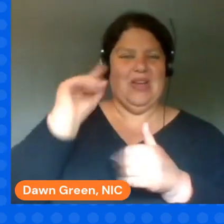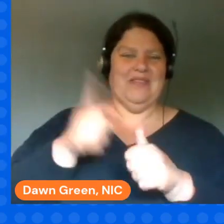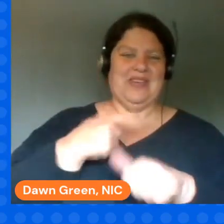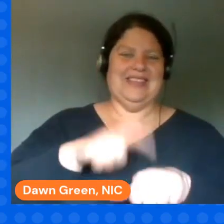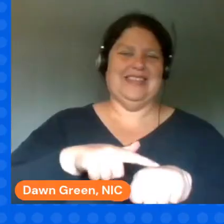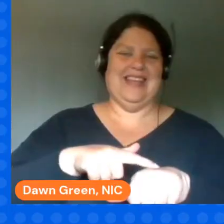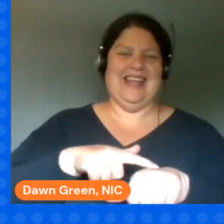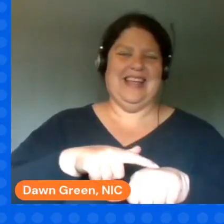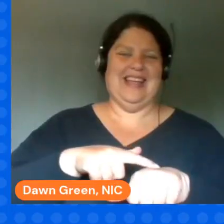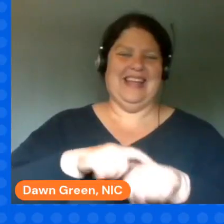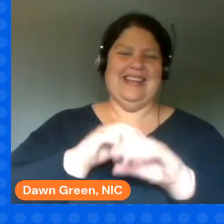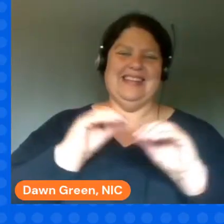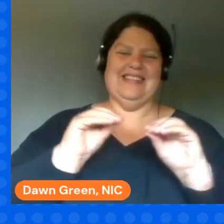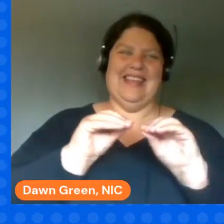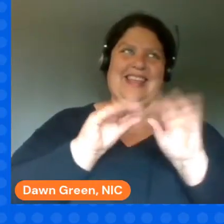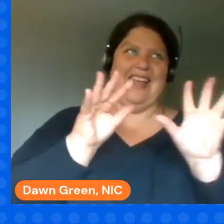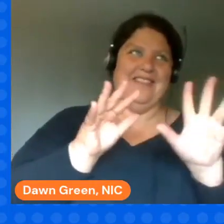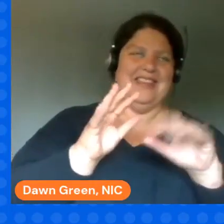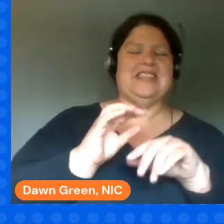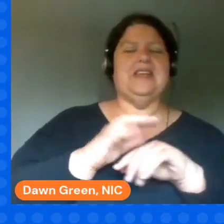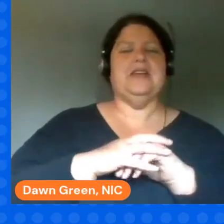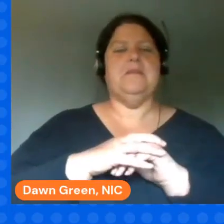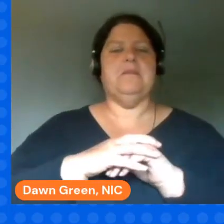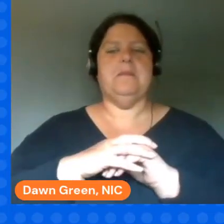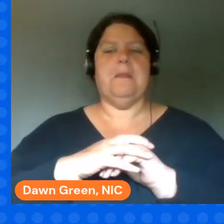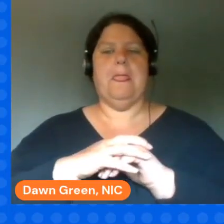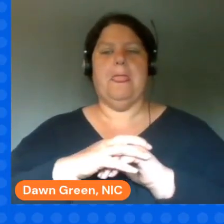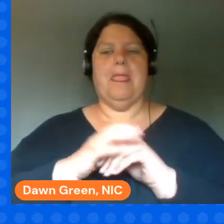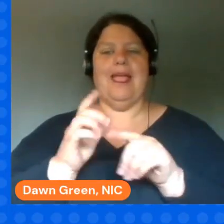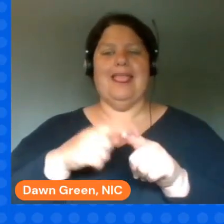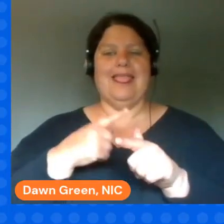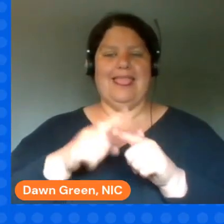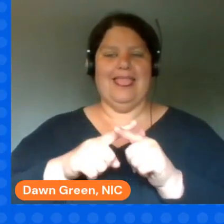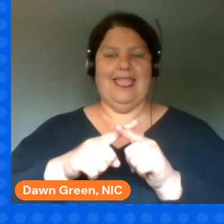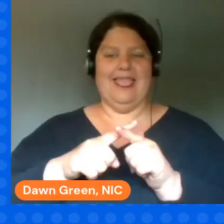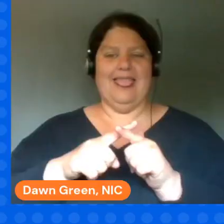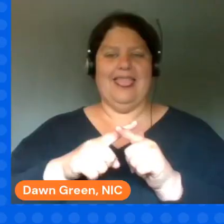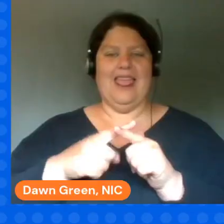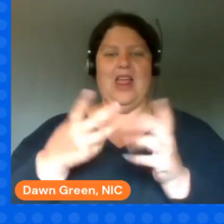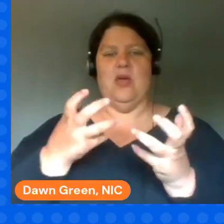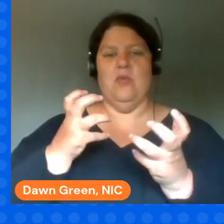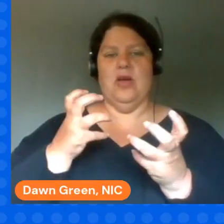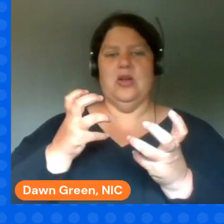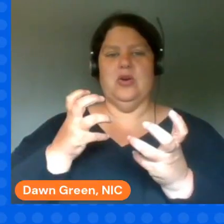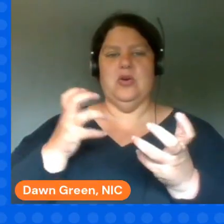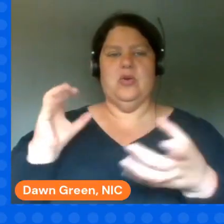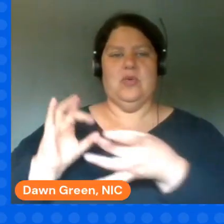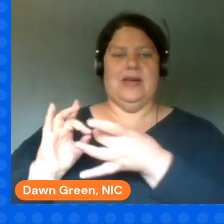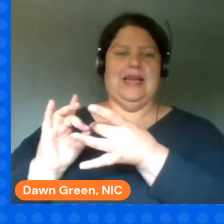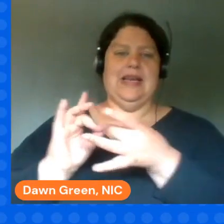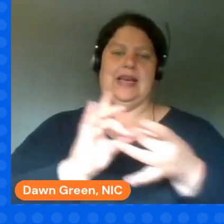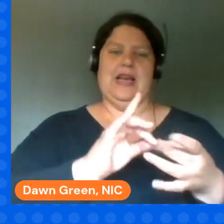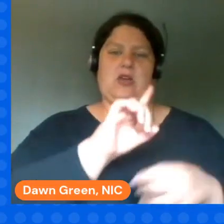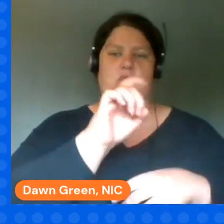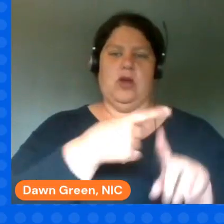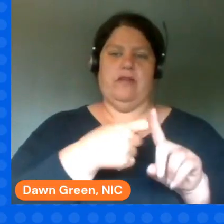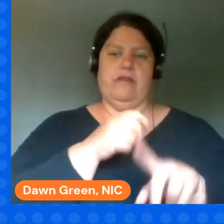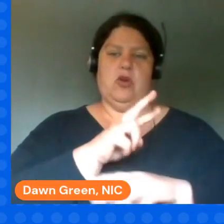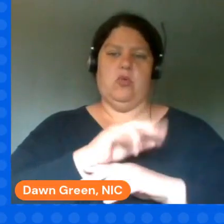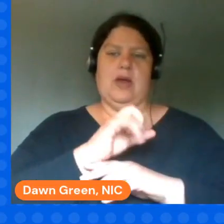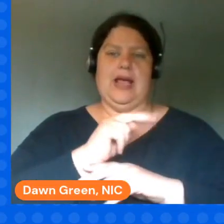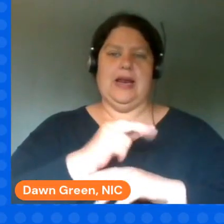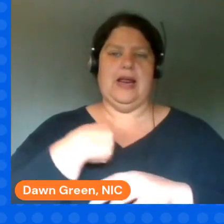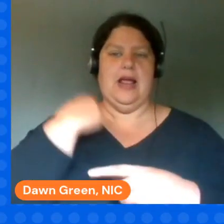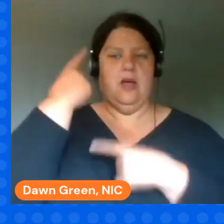obvious to share, right? And then I want to connect this to the question from Ryan. Like, I'm wondering if there are